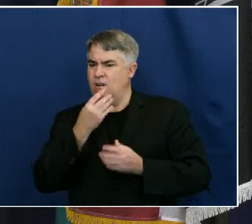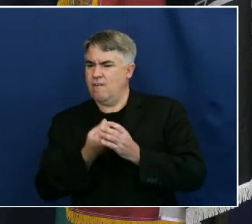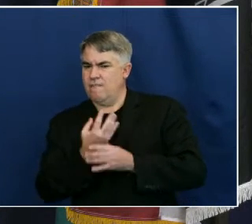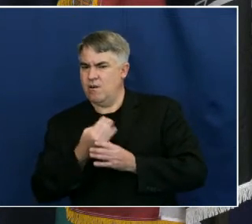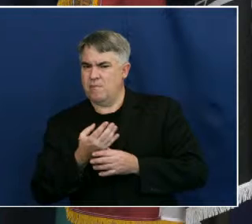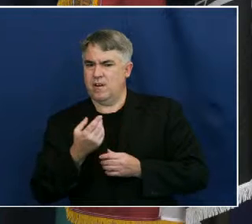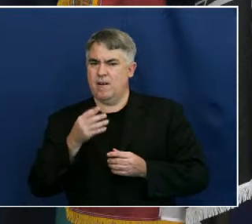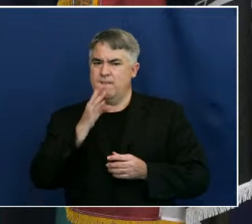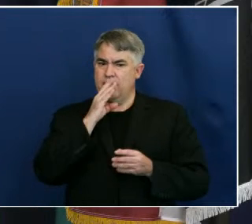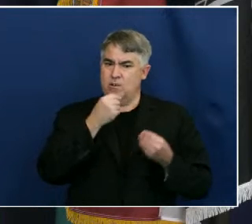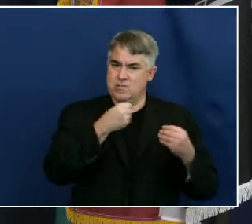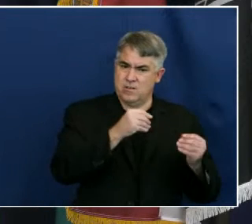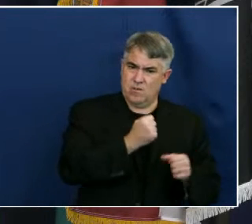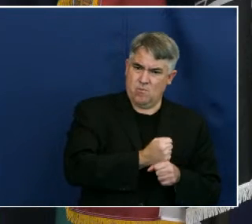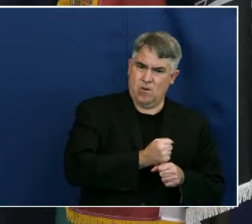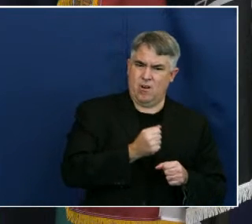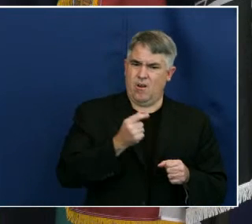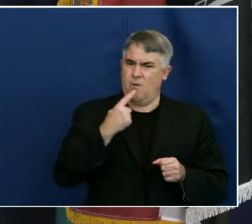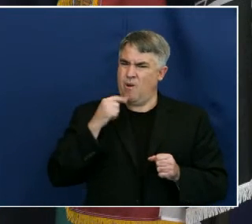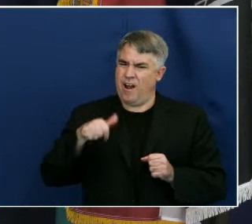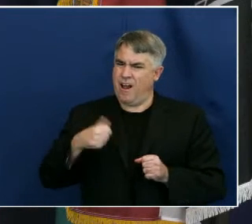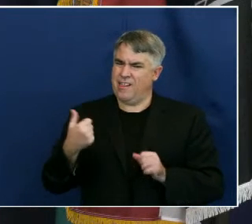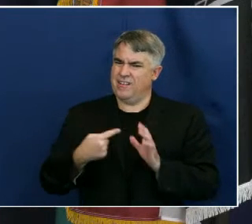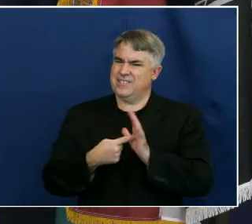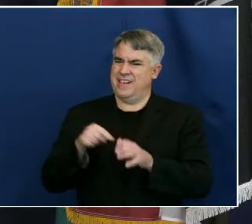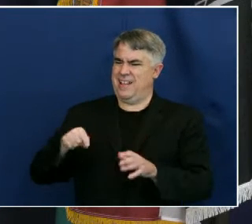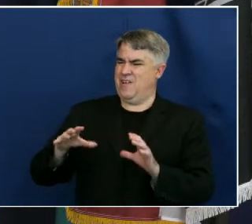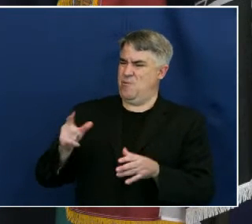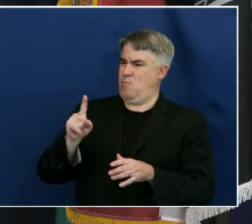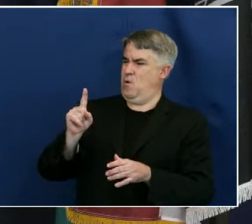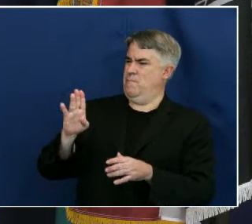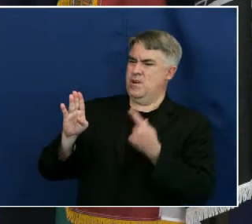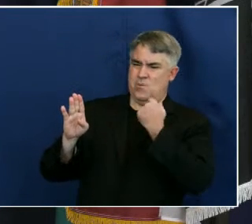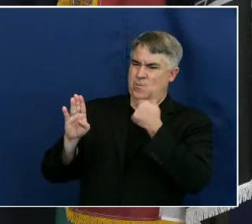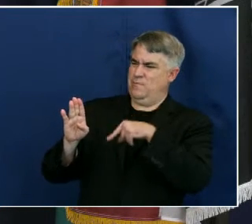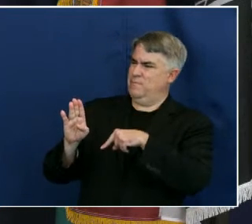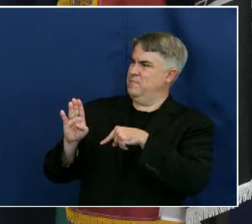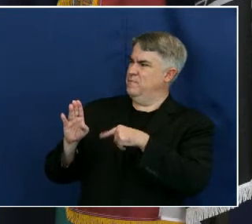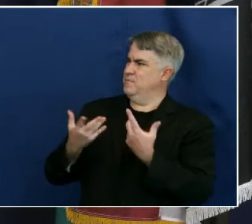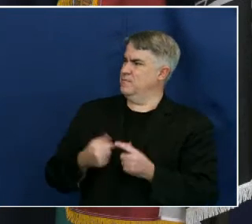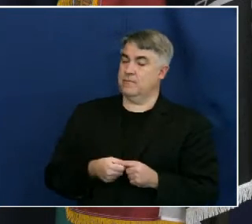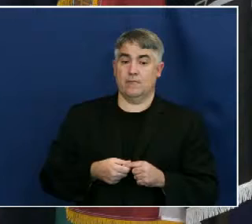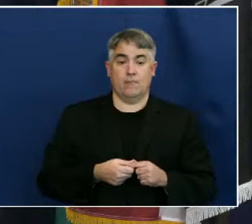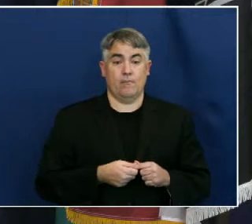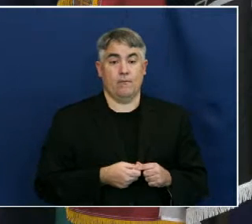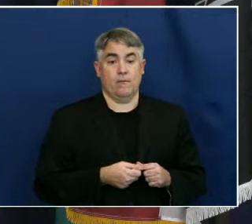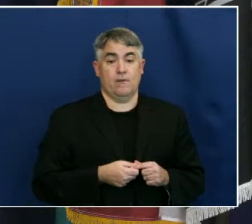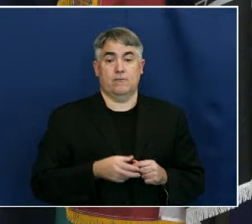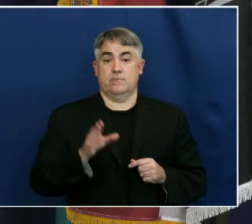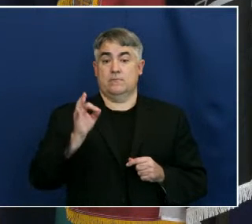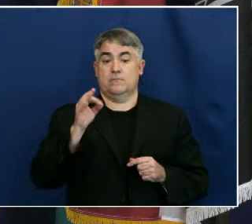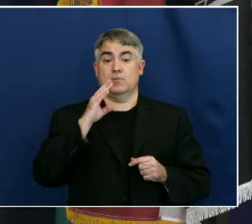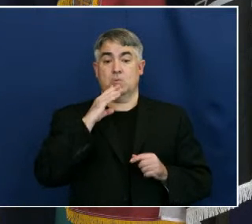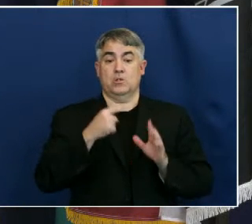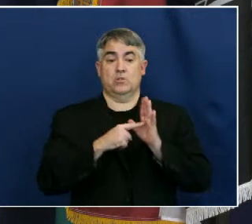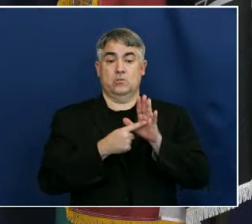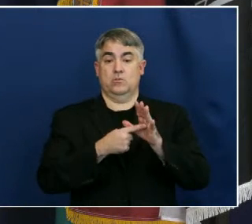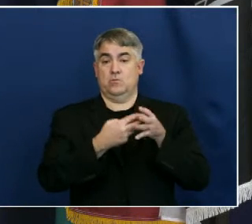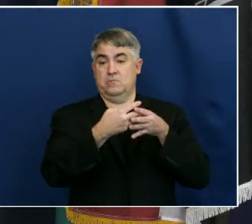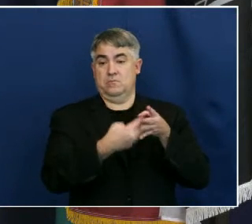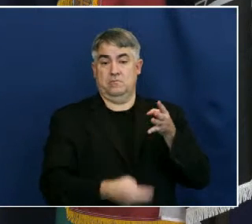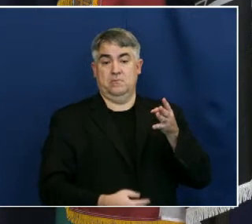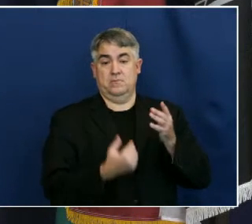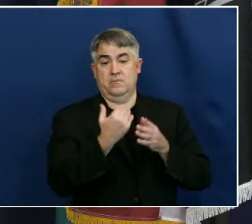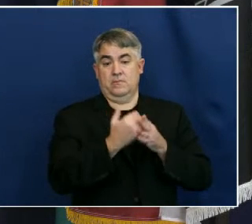grocery store workers, what are other examples of folks in these groups? Yeah, we'll have a detailed breakdown of kind of each